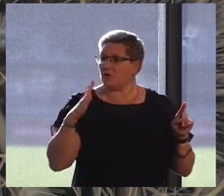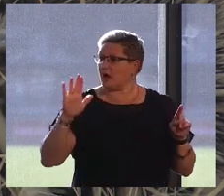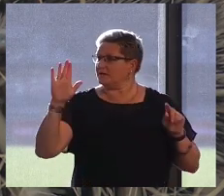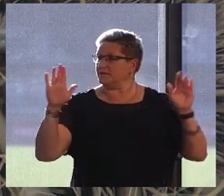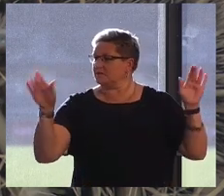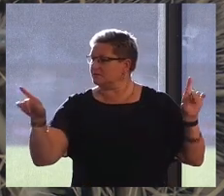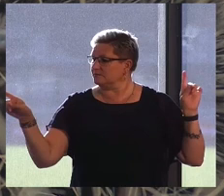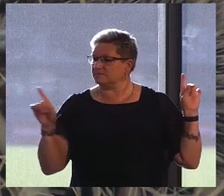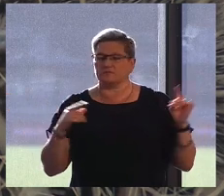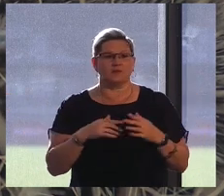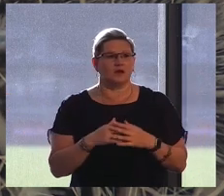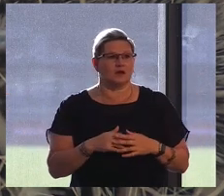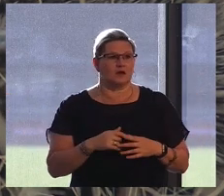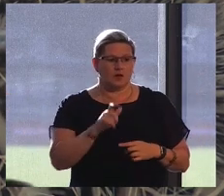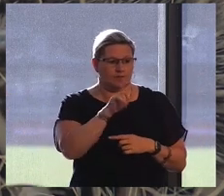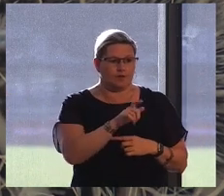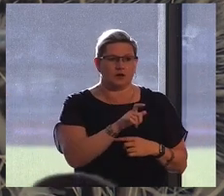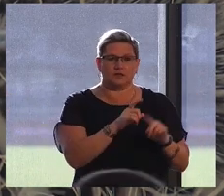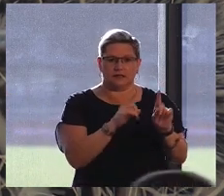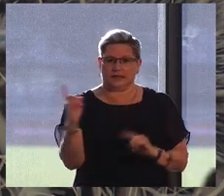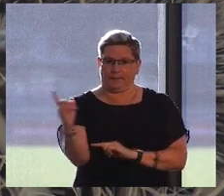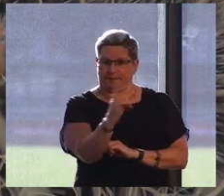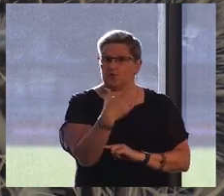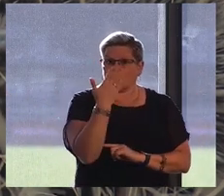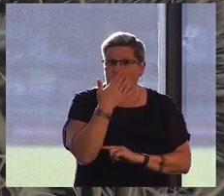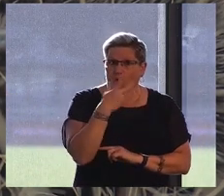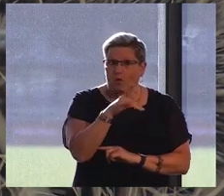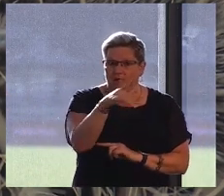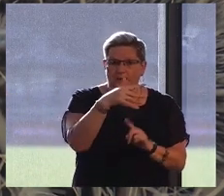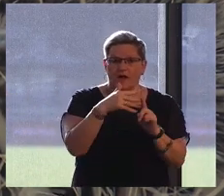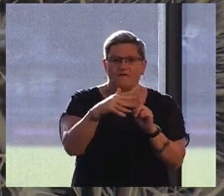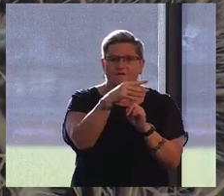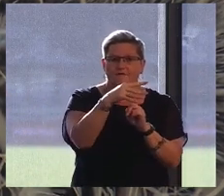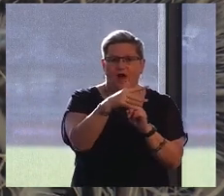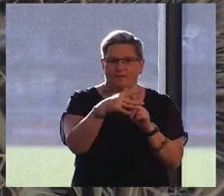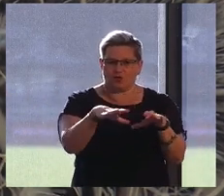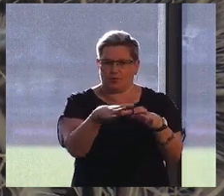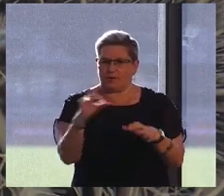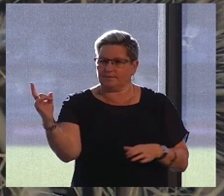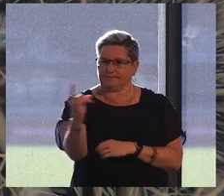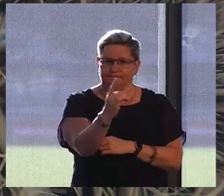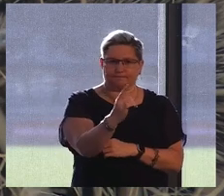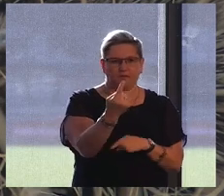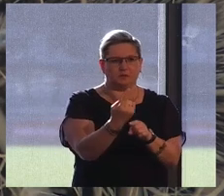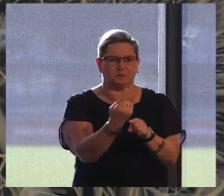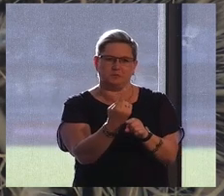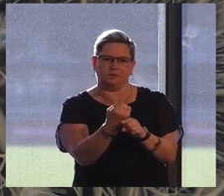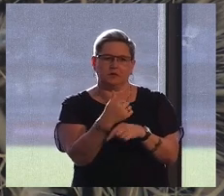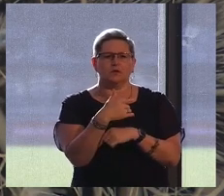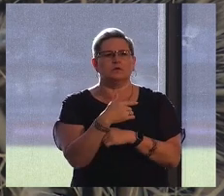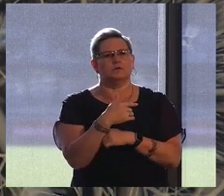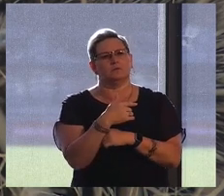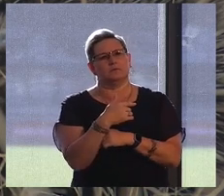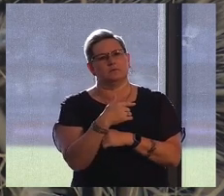But then someone came and gave a speech at my school from an environment group, a local environment group, and they said something that really stuck with me, which